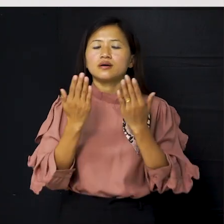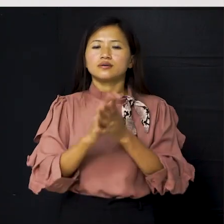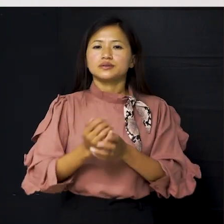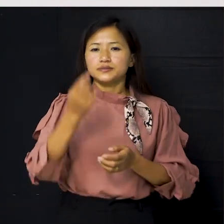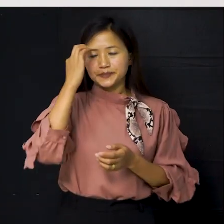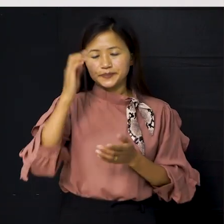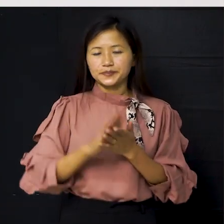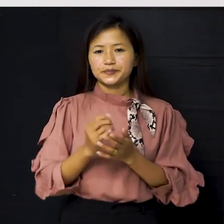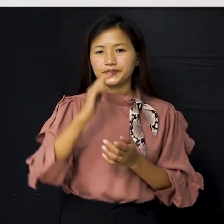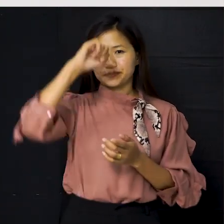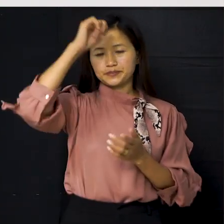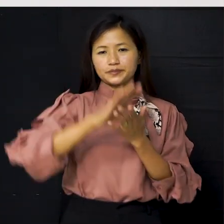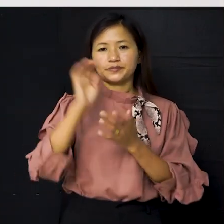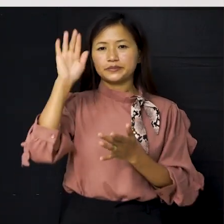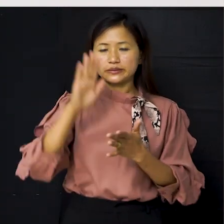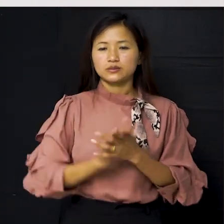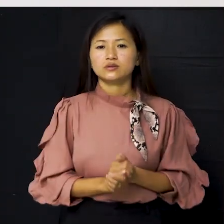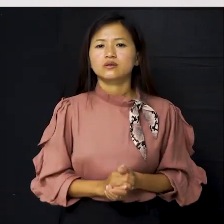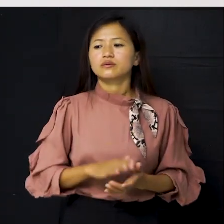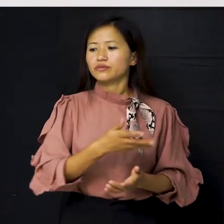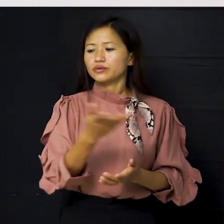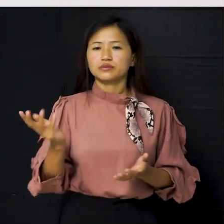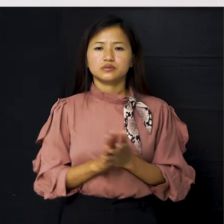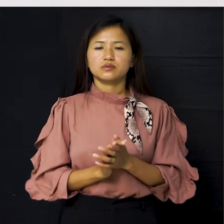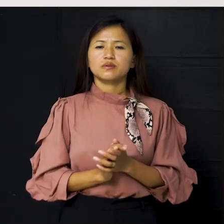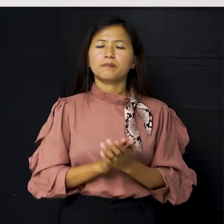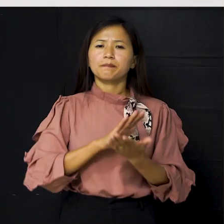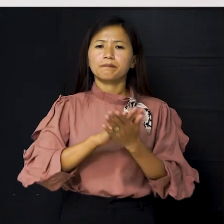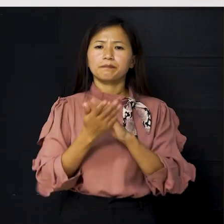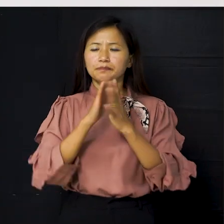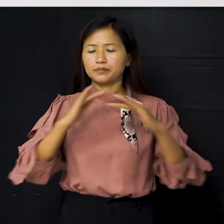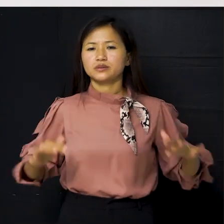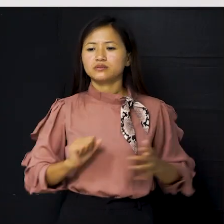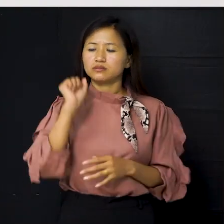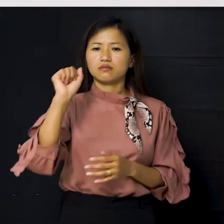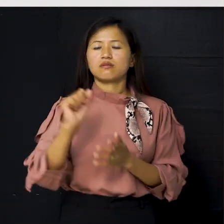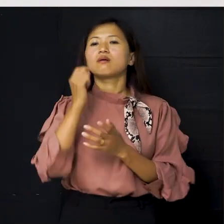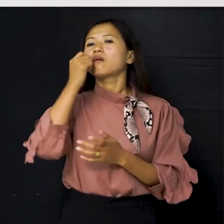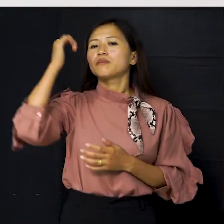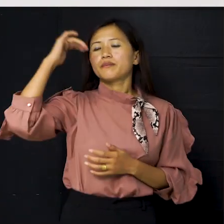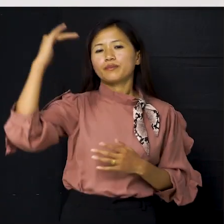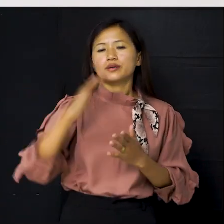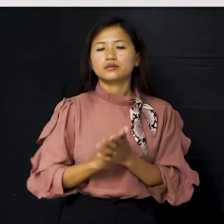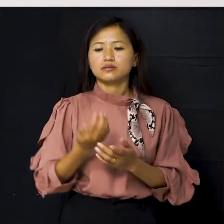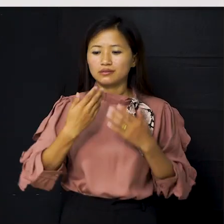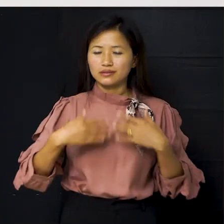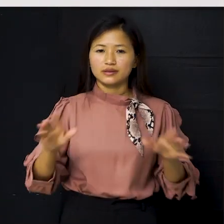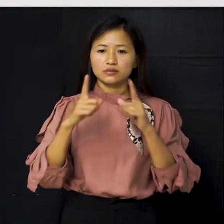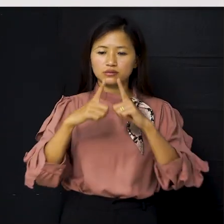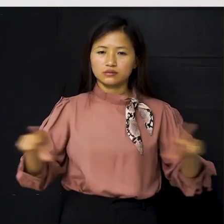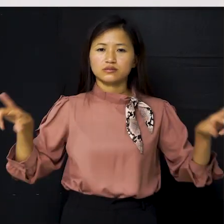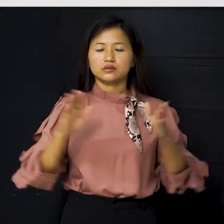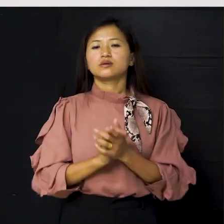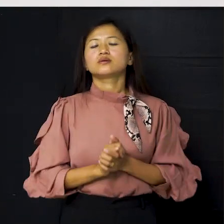why there was no peace, there was no harmony among his own men, and that also led to the downfall